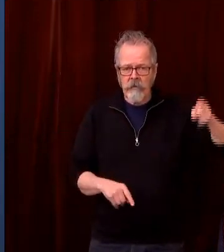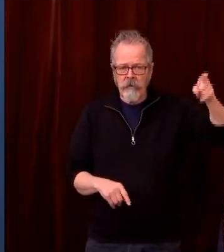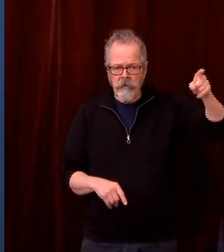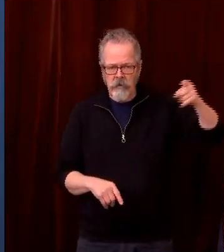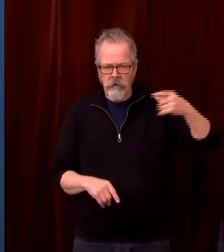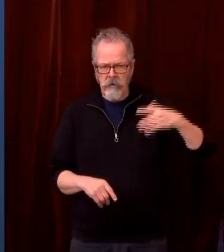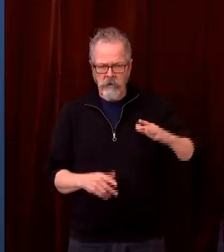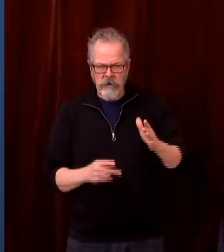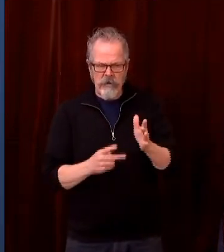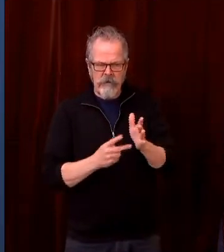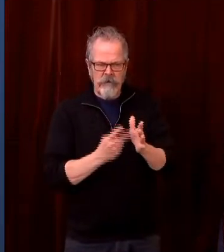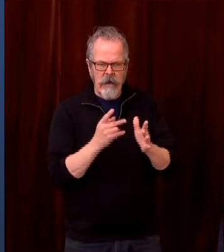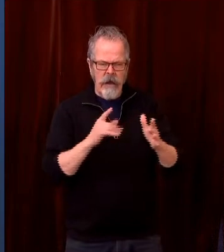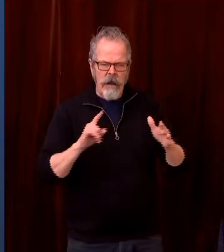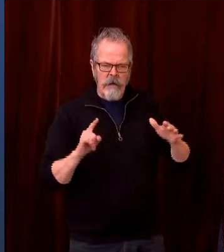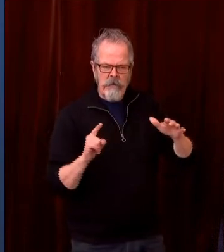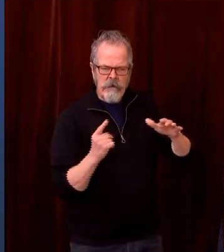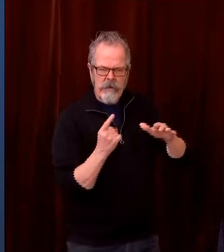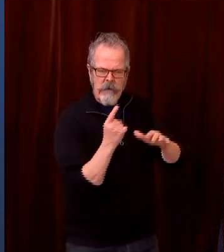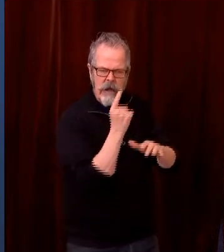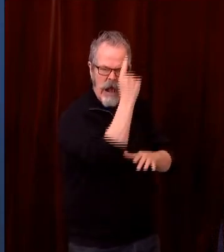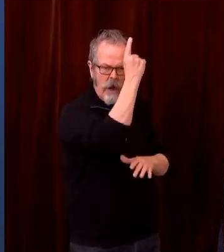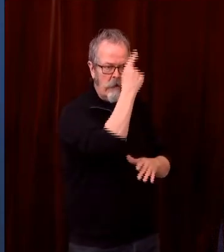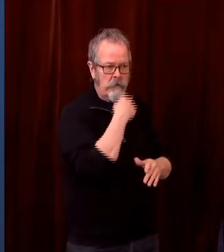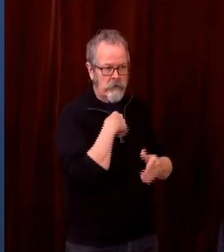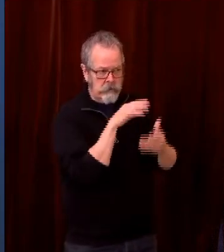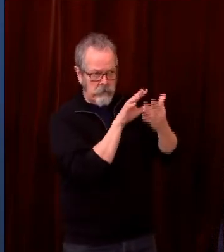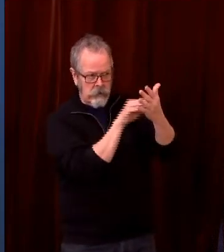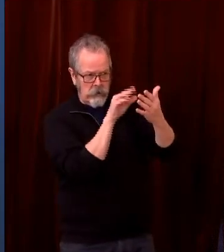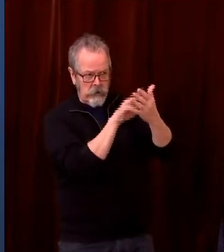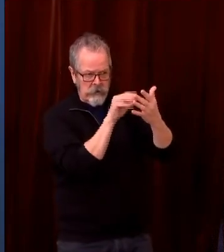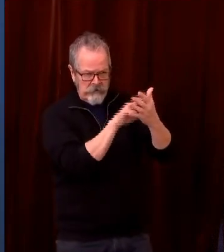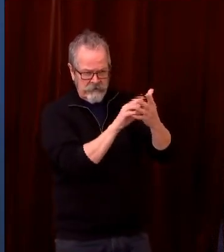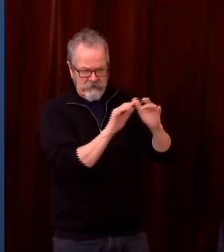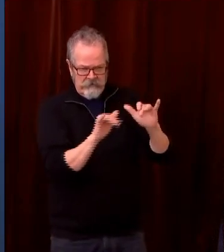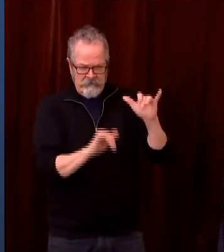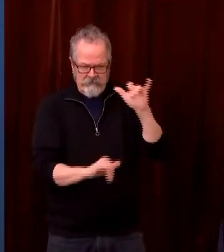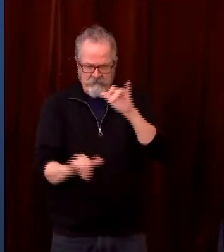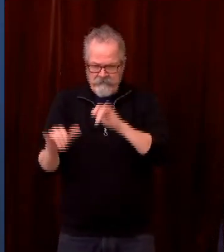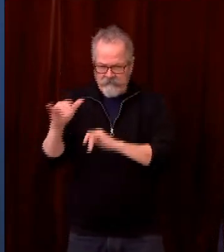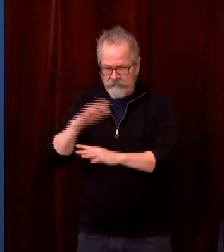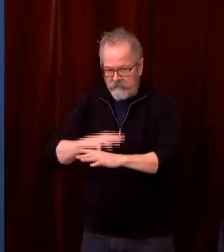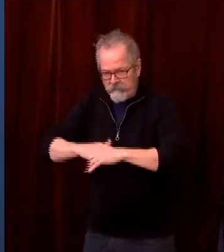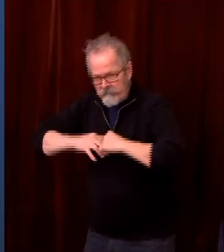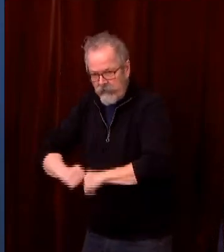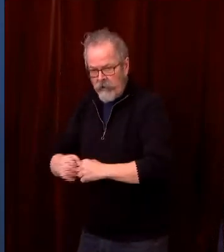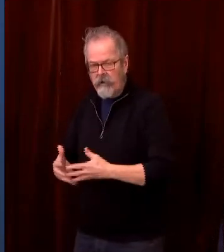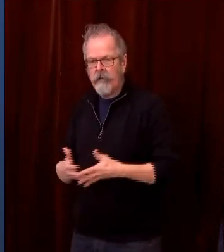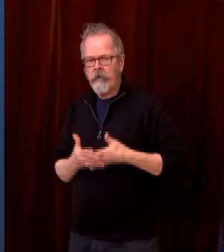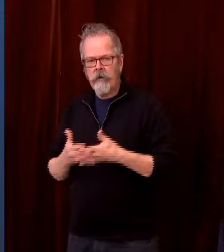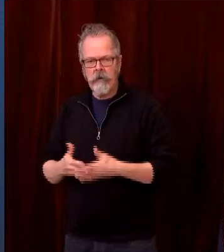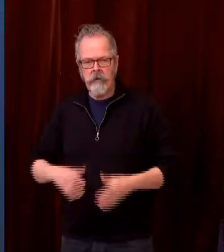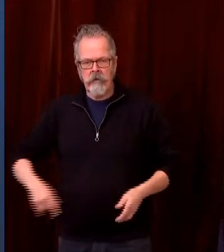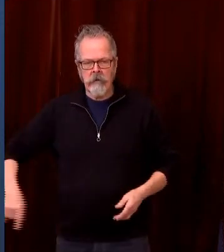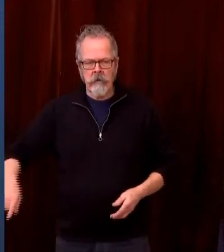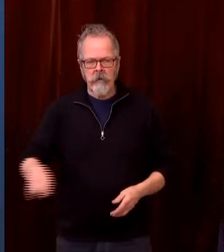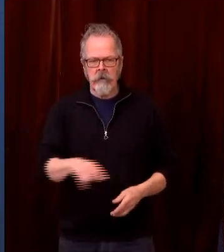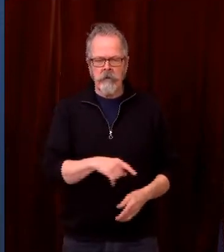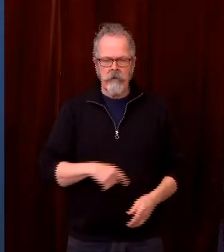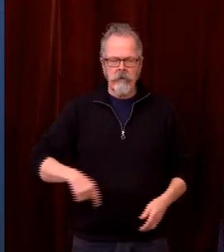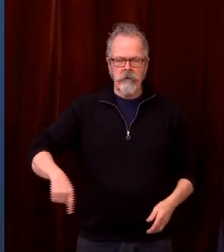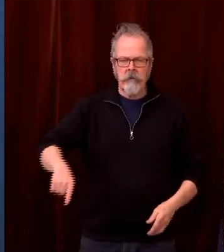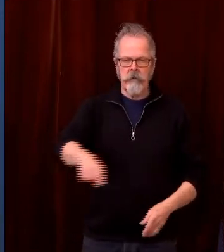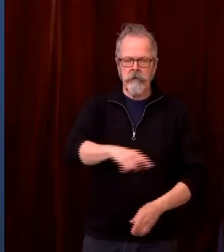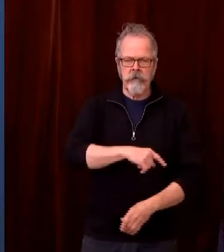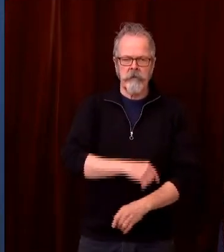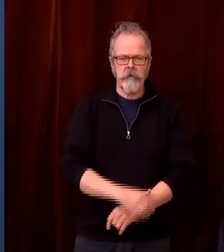asked earlier, what would I tell people while they're waiting? I would tell them that their frustration and their desire to get